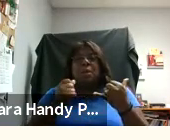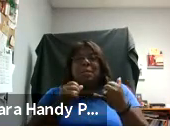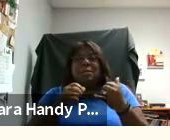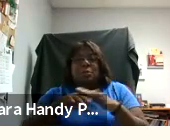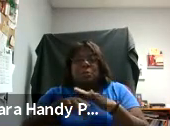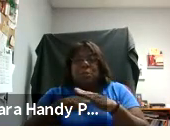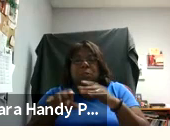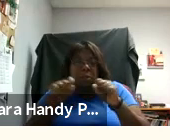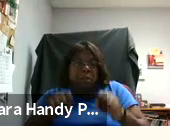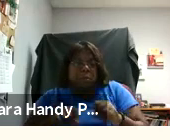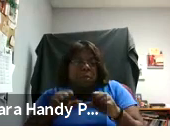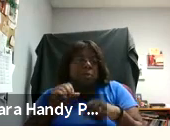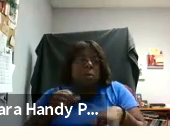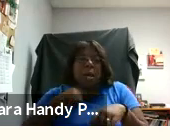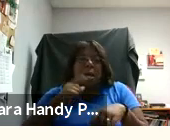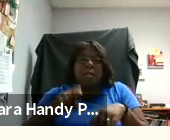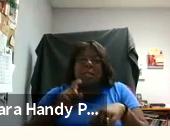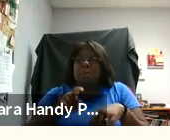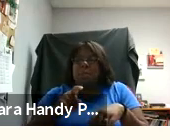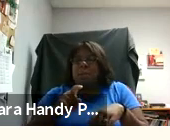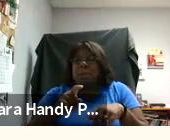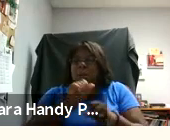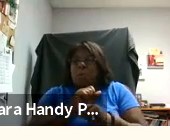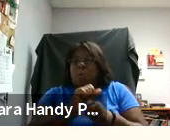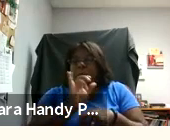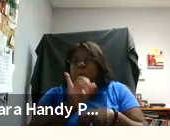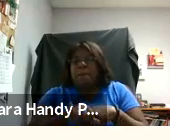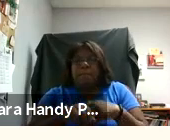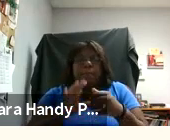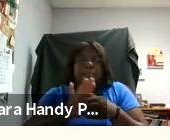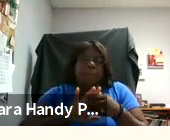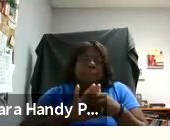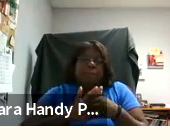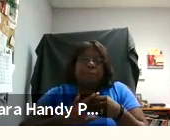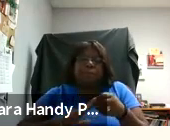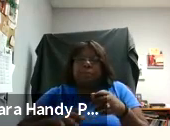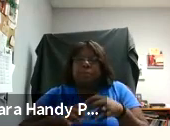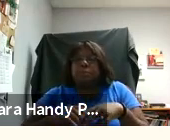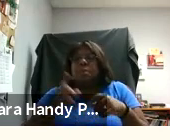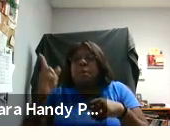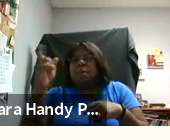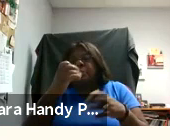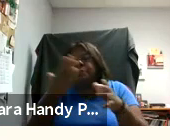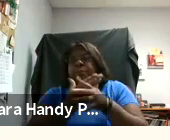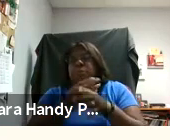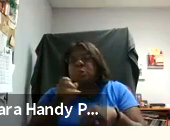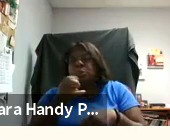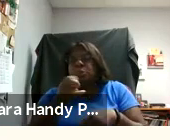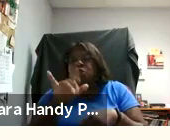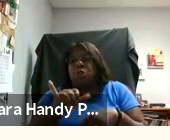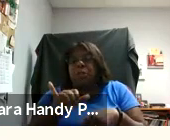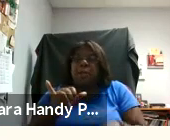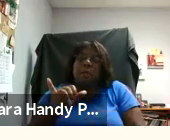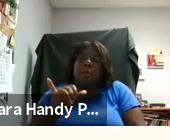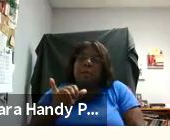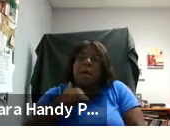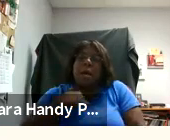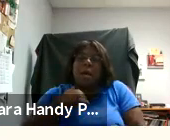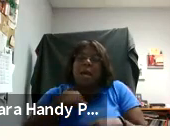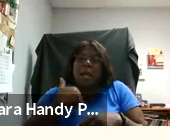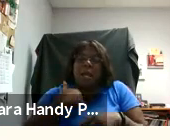So I need to be working with her to get those all rerun. Donna, I'm sorry, Donna, this is Shirley. I did